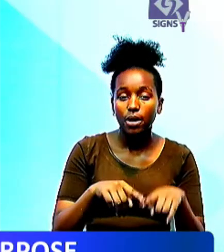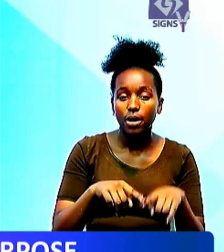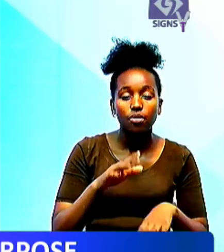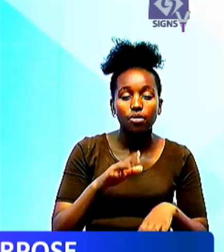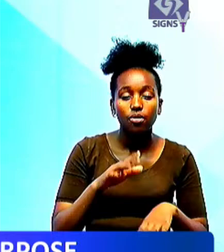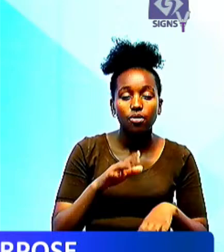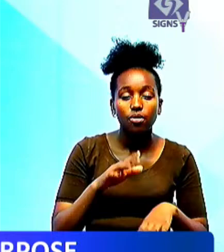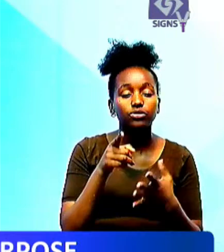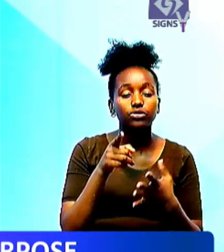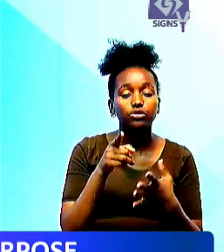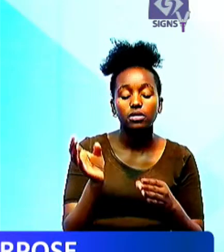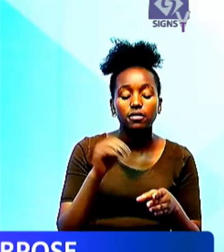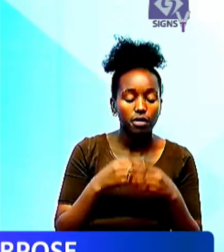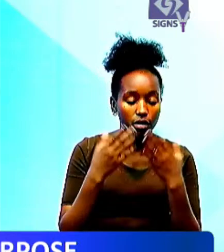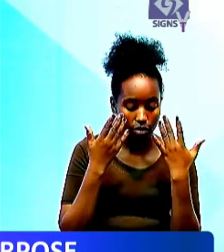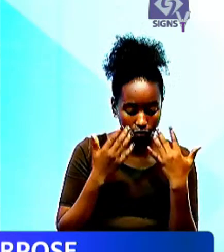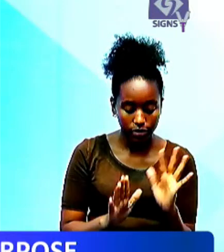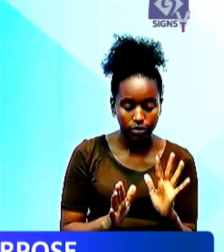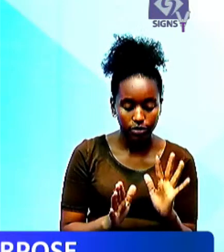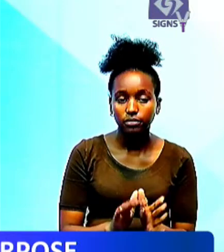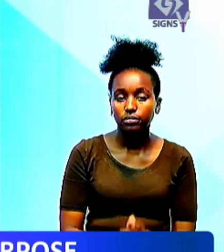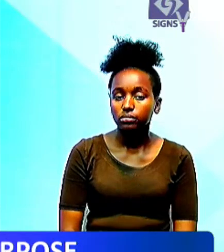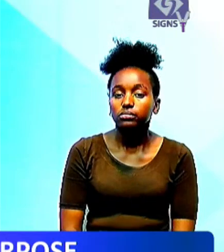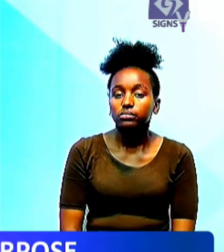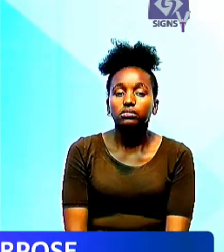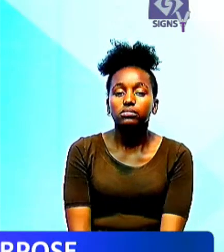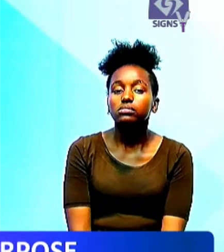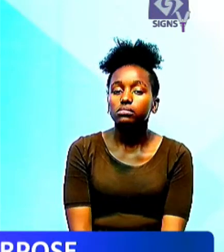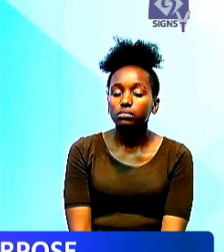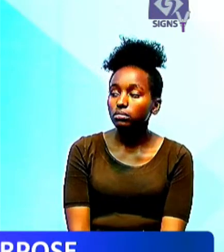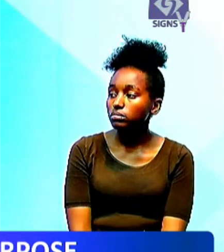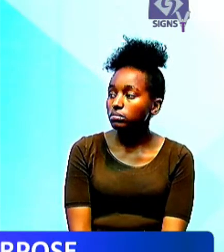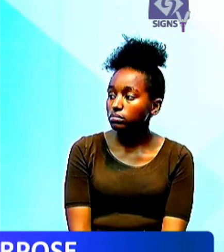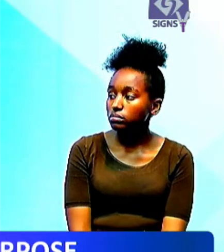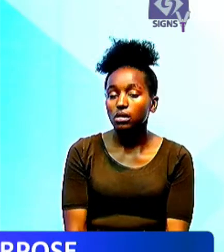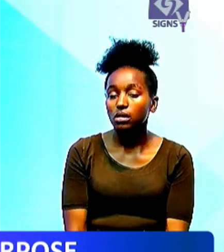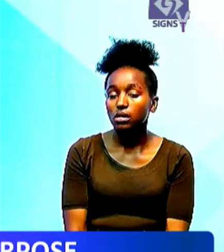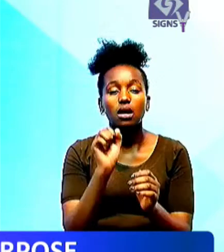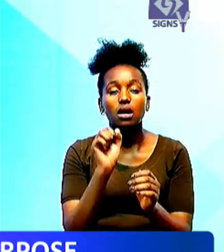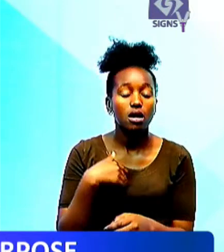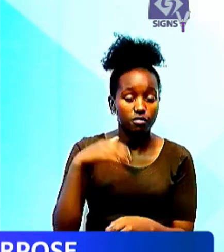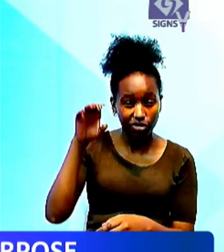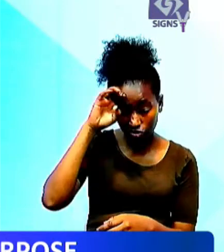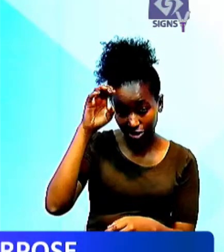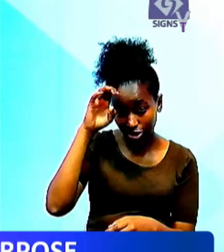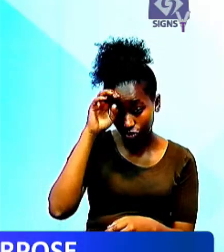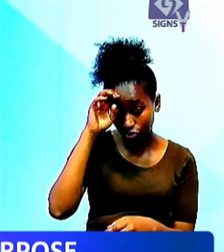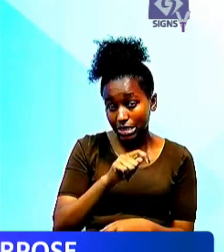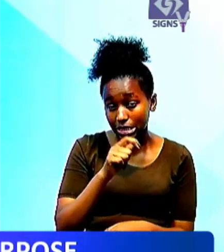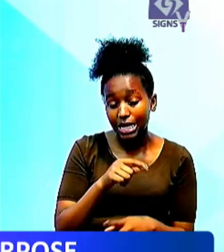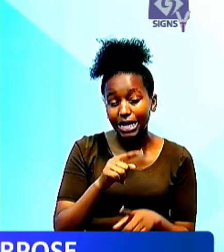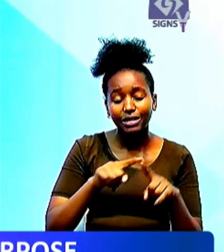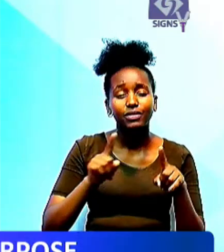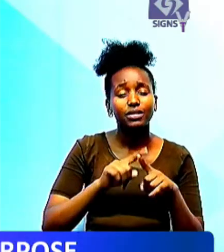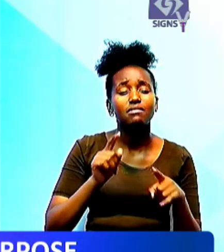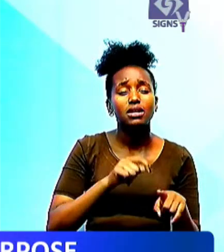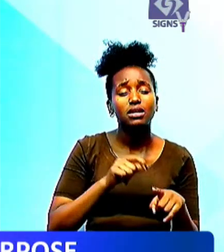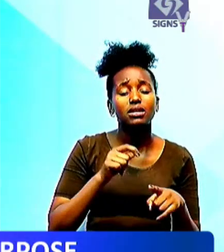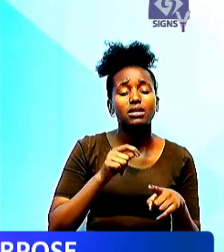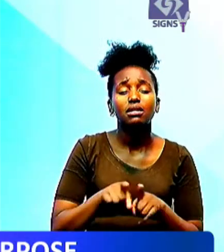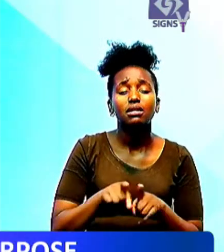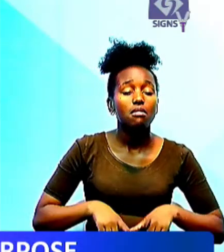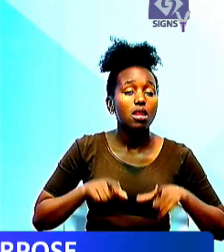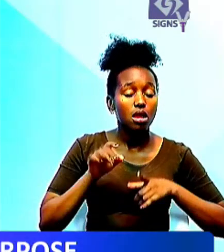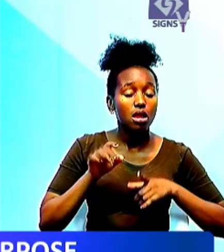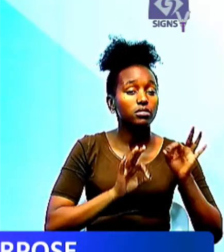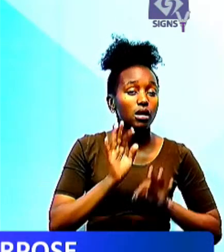and every month this money goes supporting. Maybe they have education needs, they have some project they are doing, and even their lifestyle. It